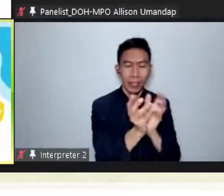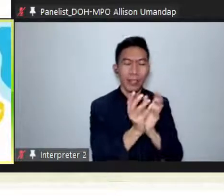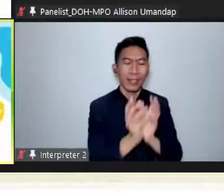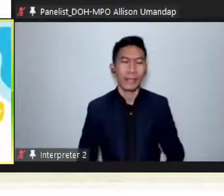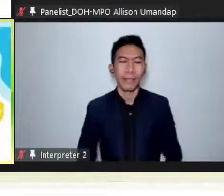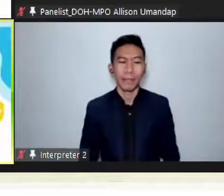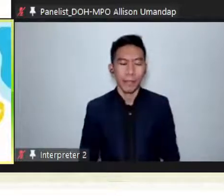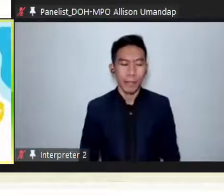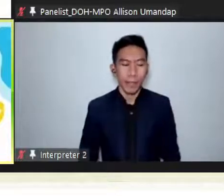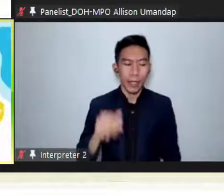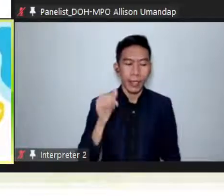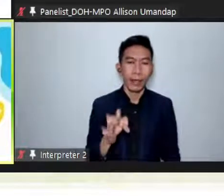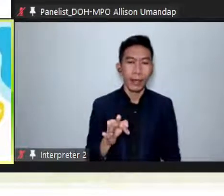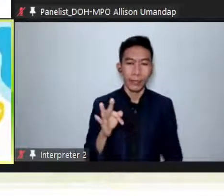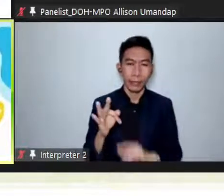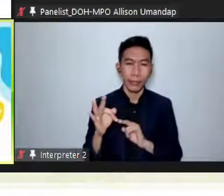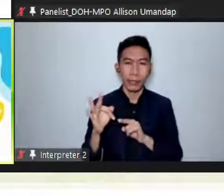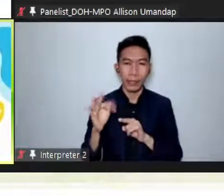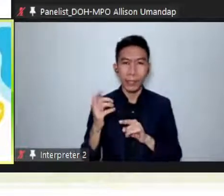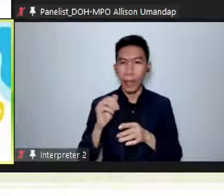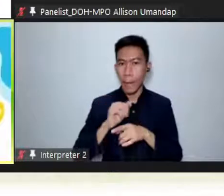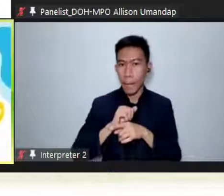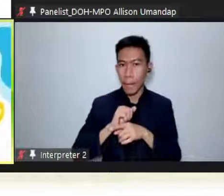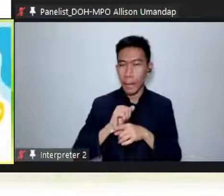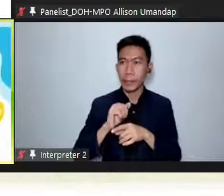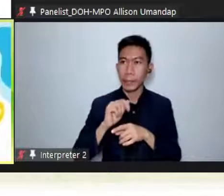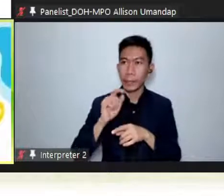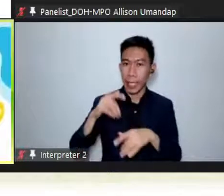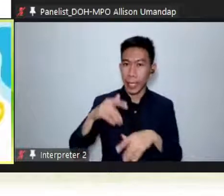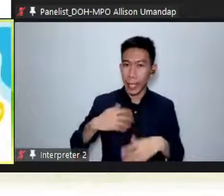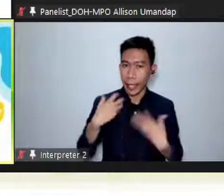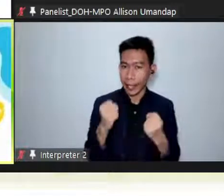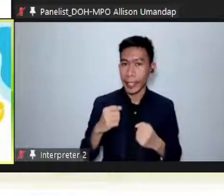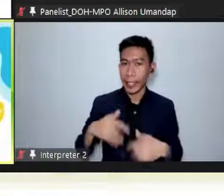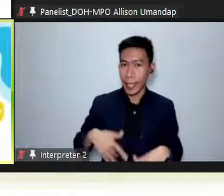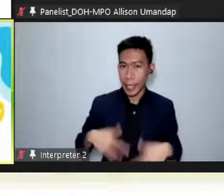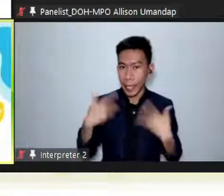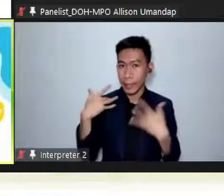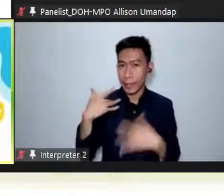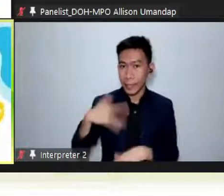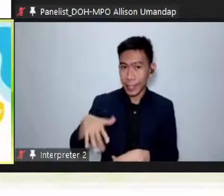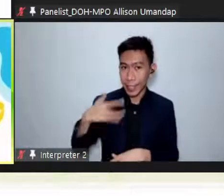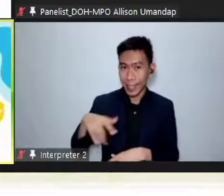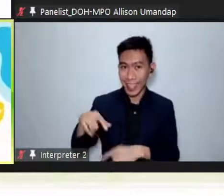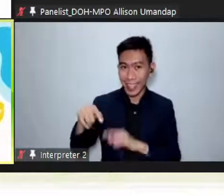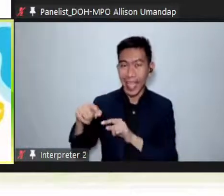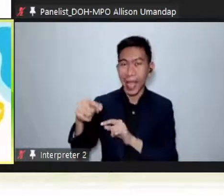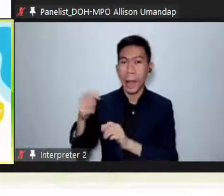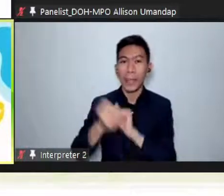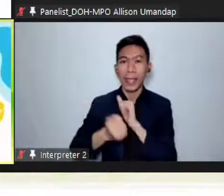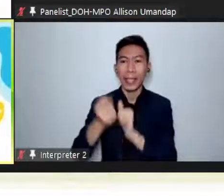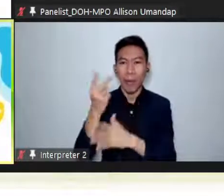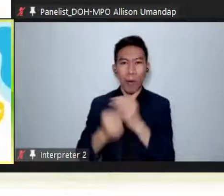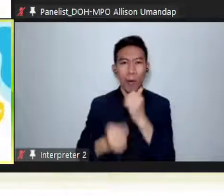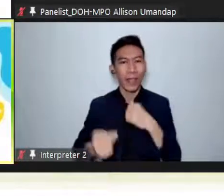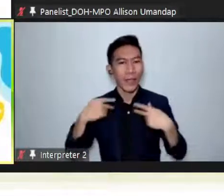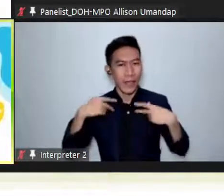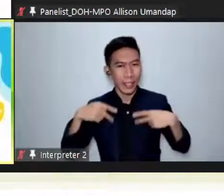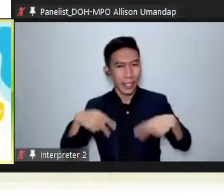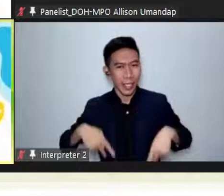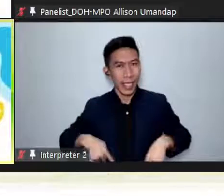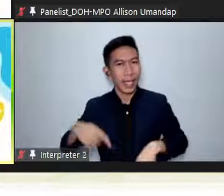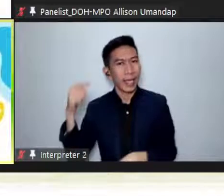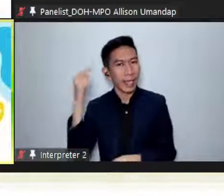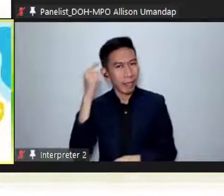about practicing a healthy lifestyle, which encompasses both physical and mental health, we need to talk